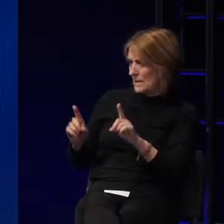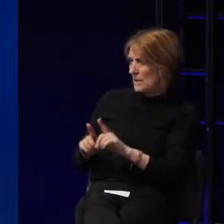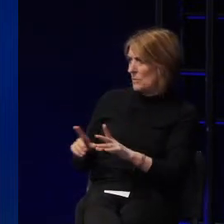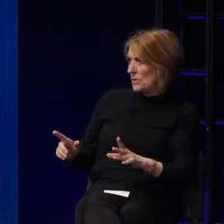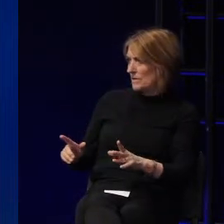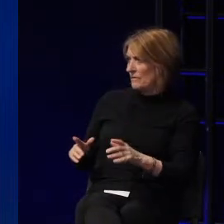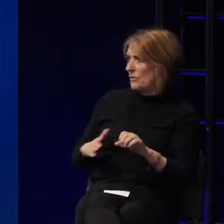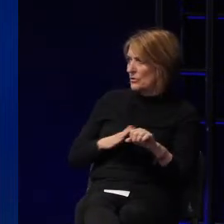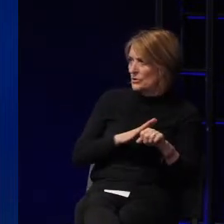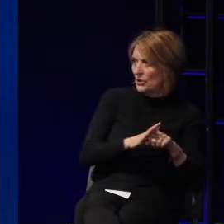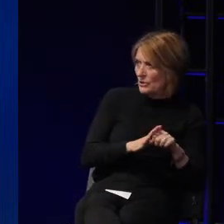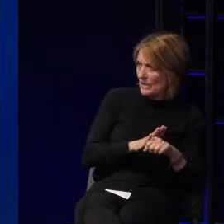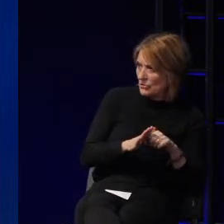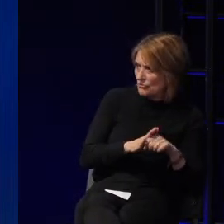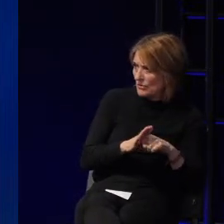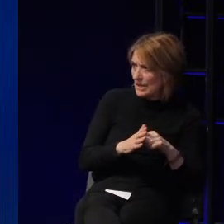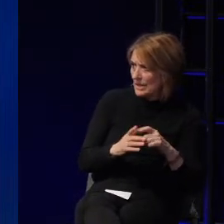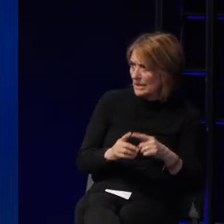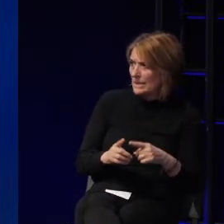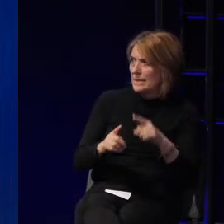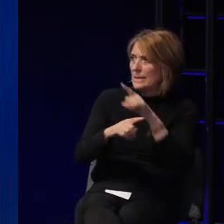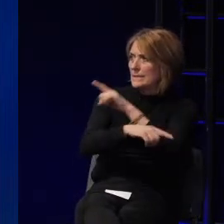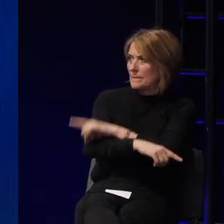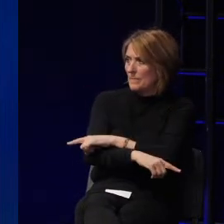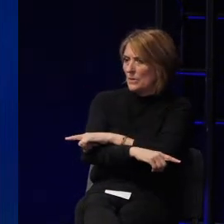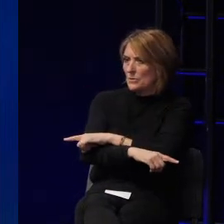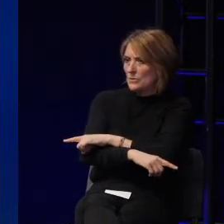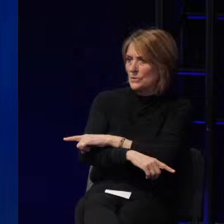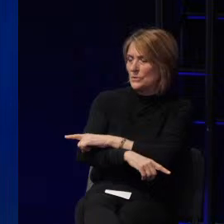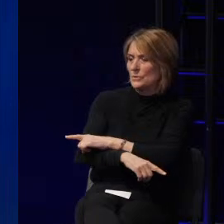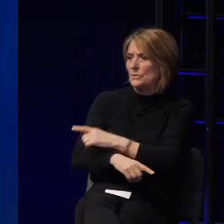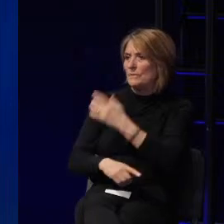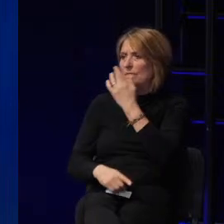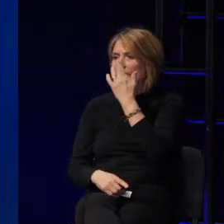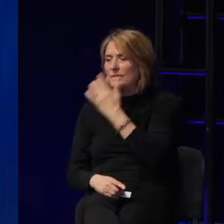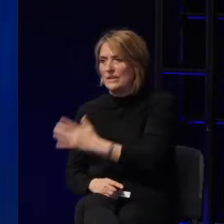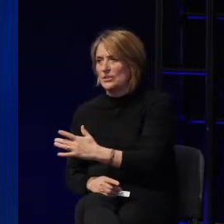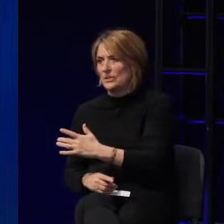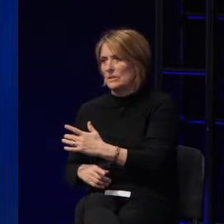for documentary filmmaking as opposed to fiction filmmaking?